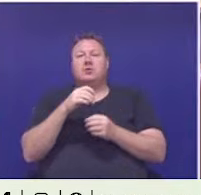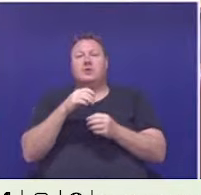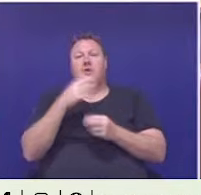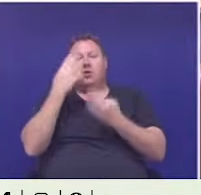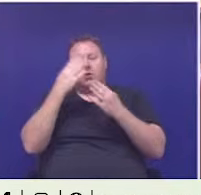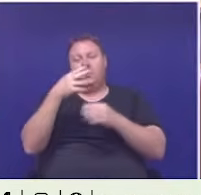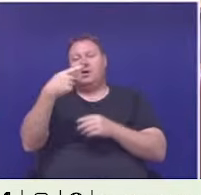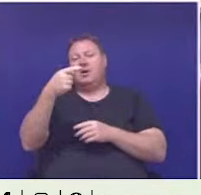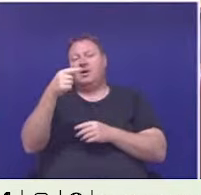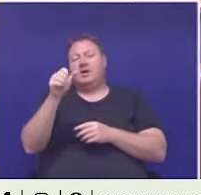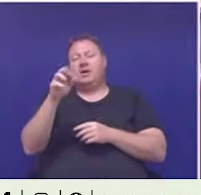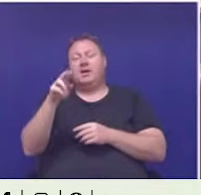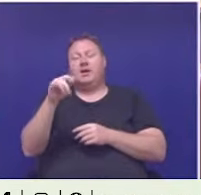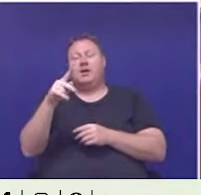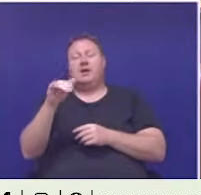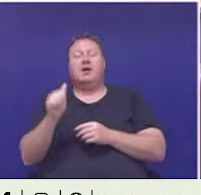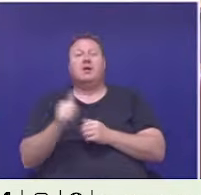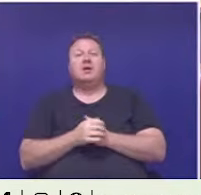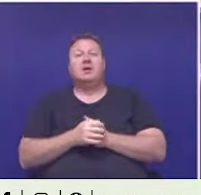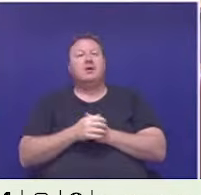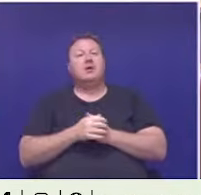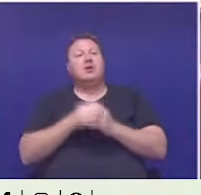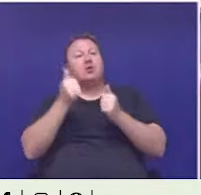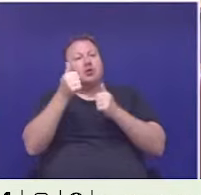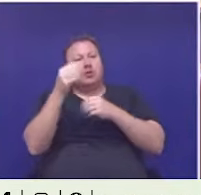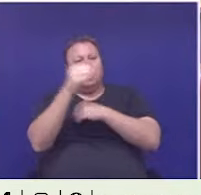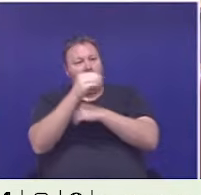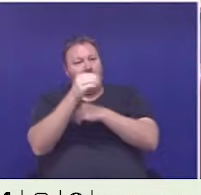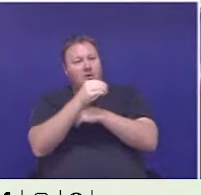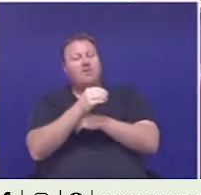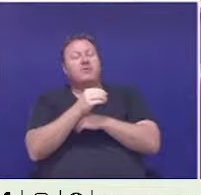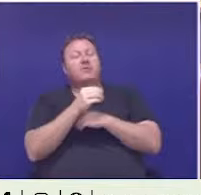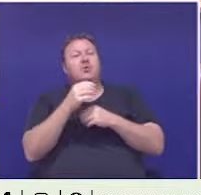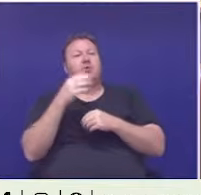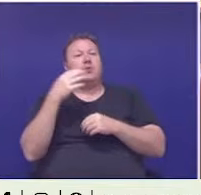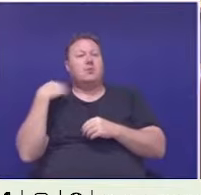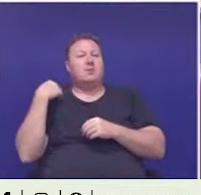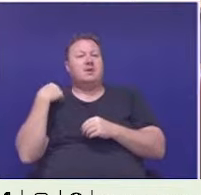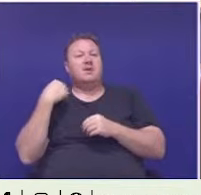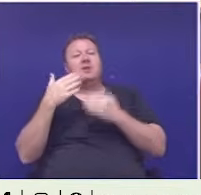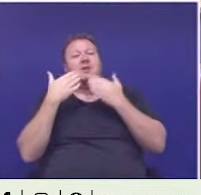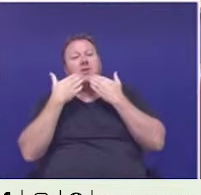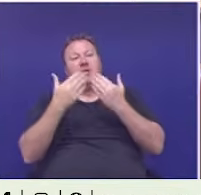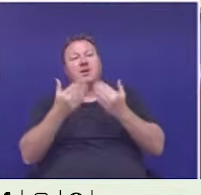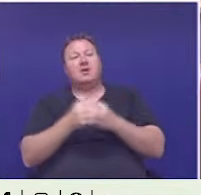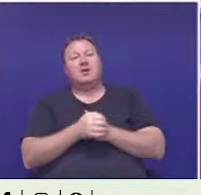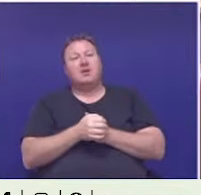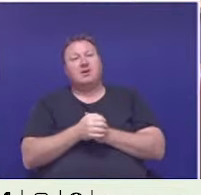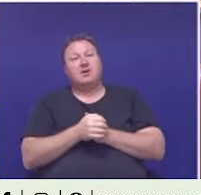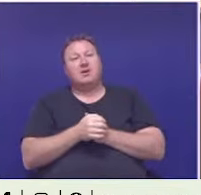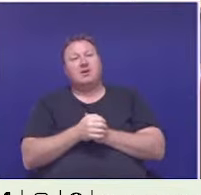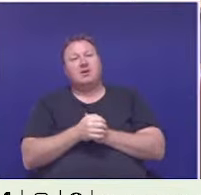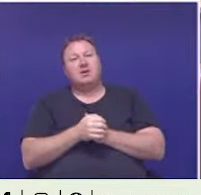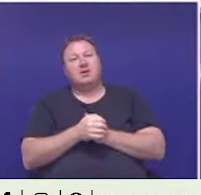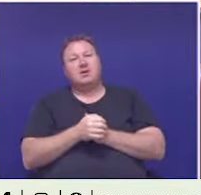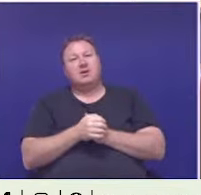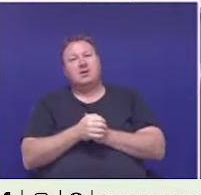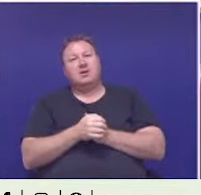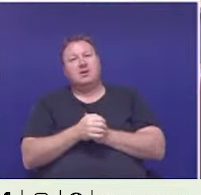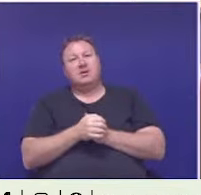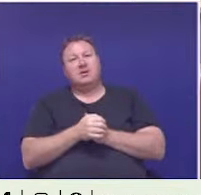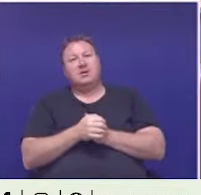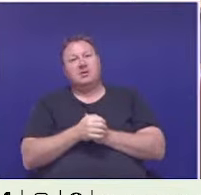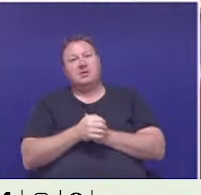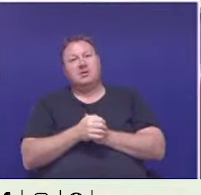you, Chairperson, and good afternoon, Minister. I am so humbly grateful that you gave Honourable Badenoch a selection on the